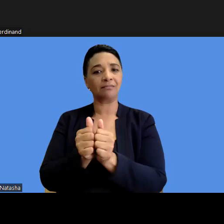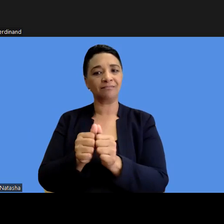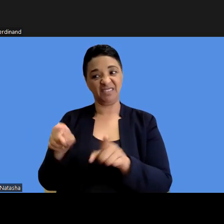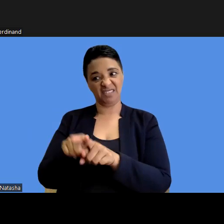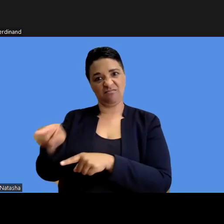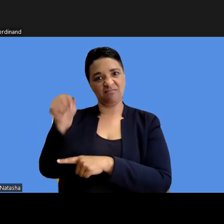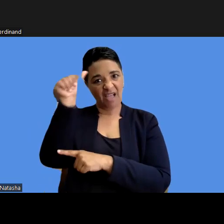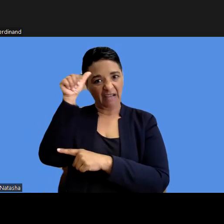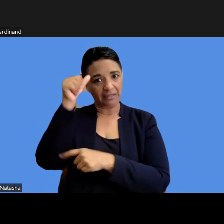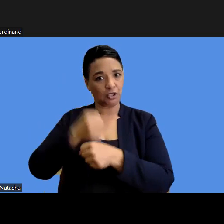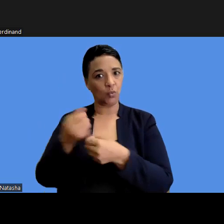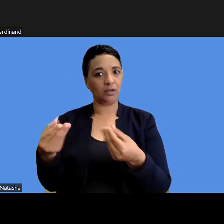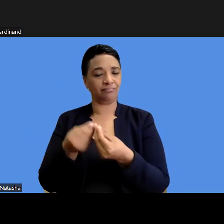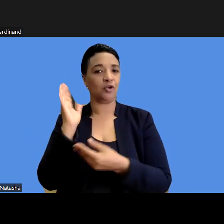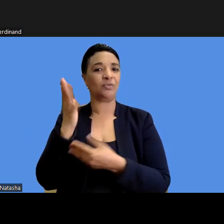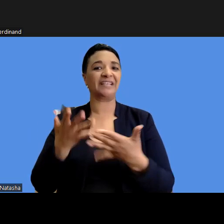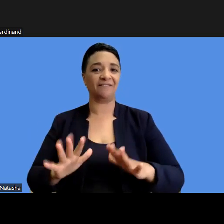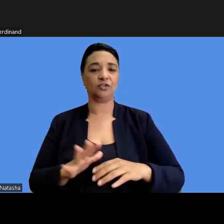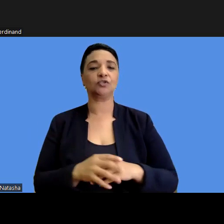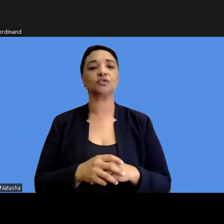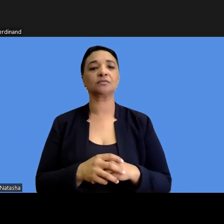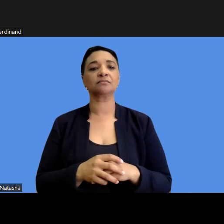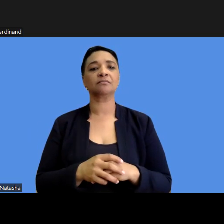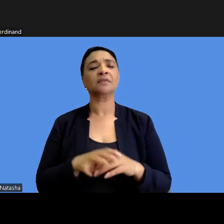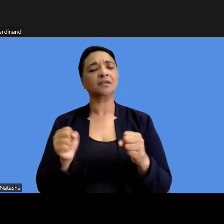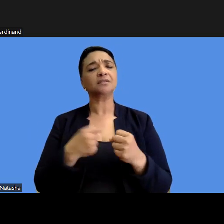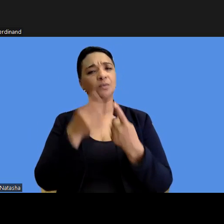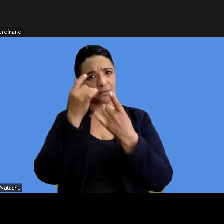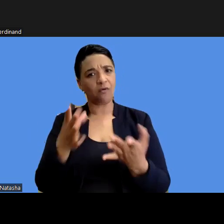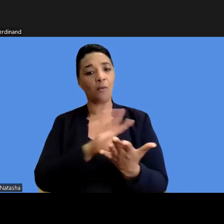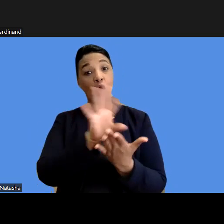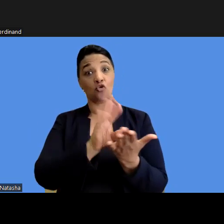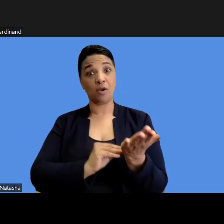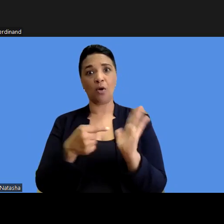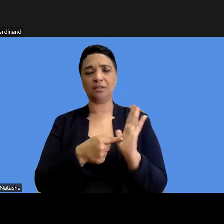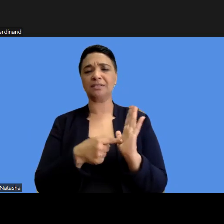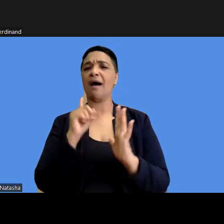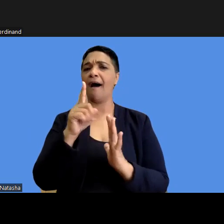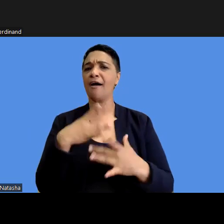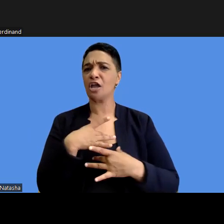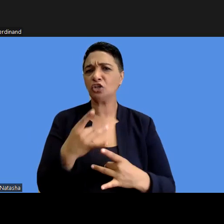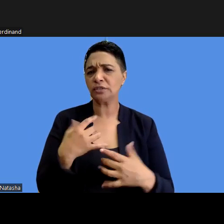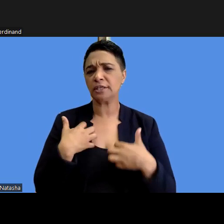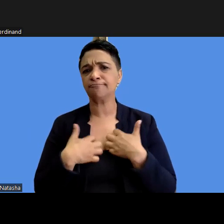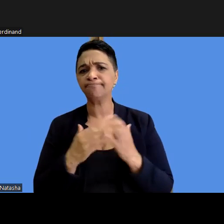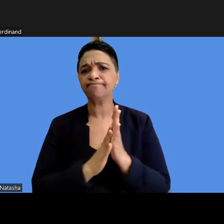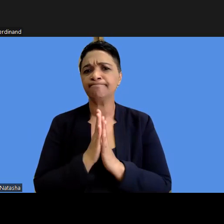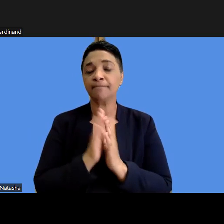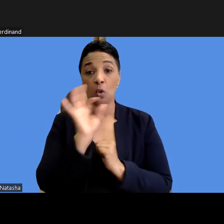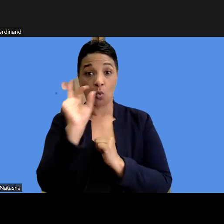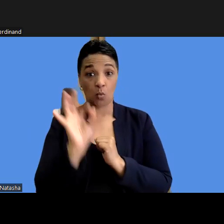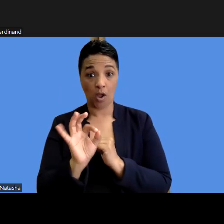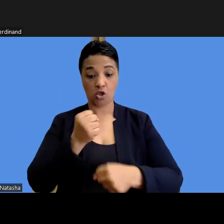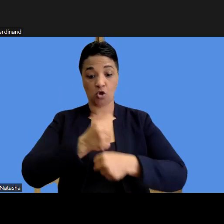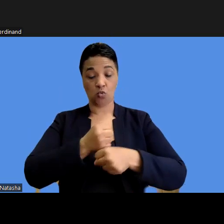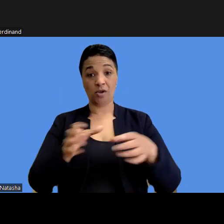well. So in terms of reporting line, this is quite interesting because half of the working groups